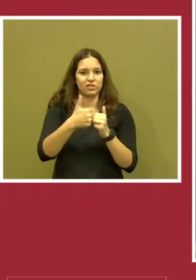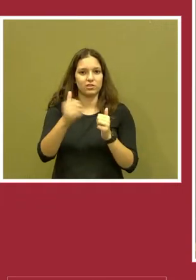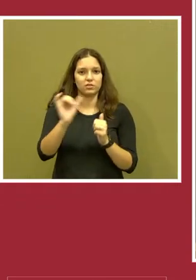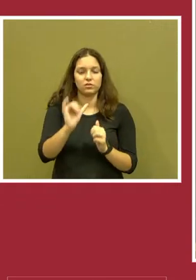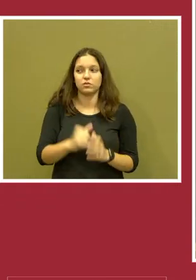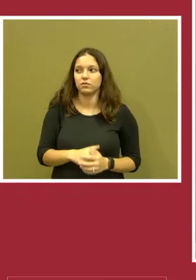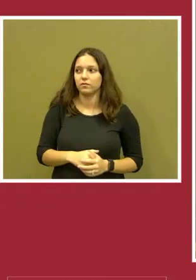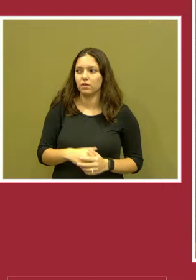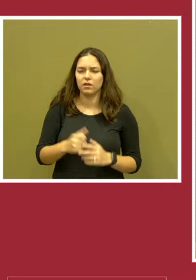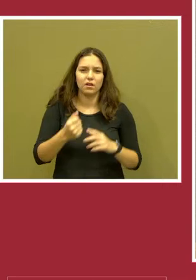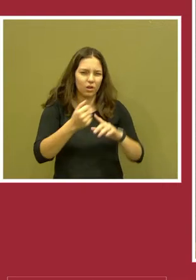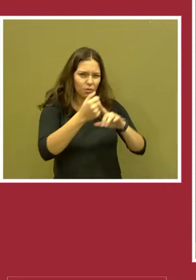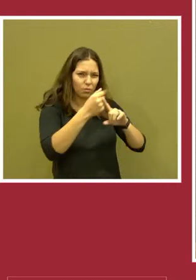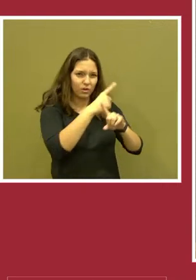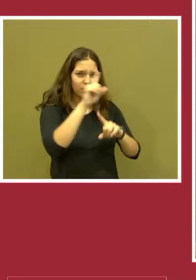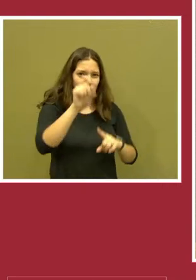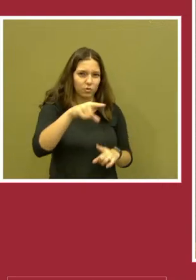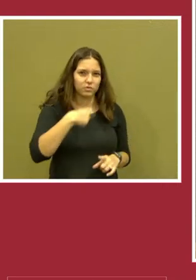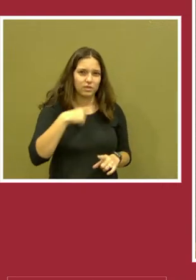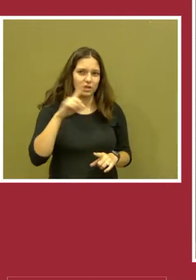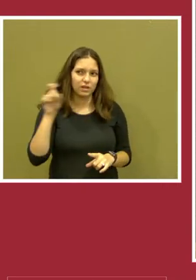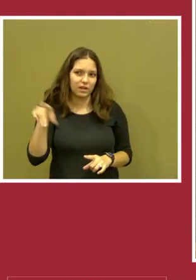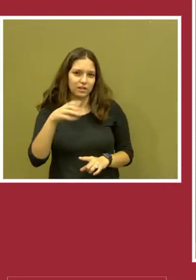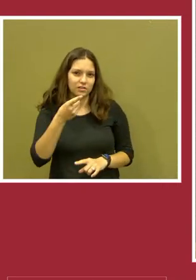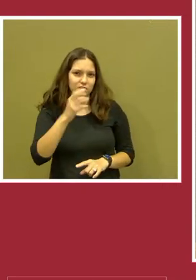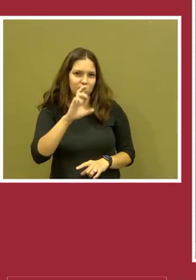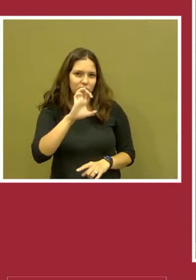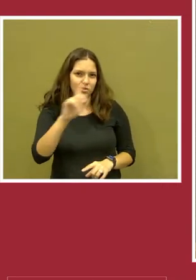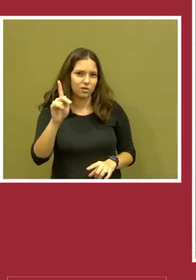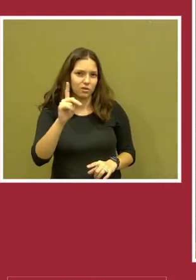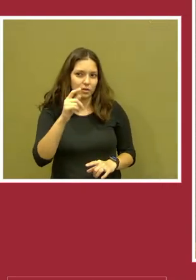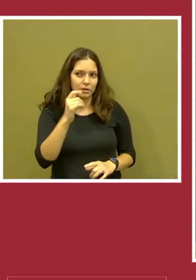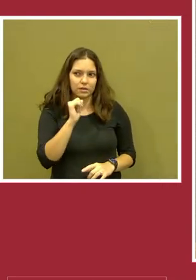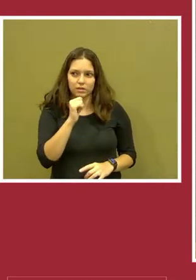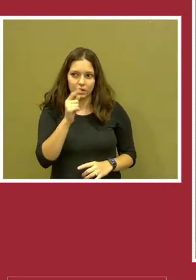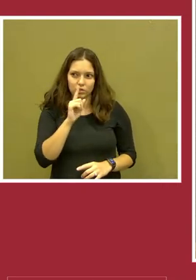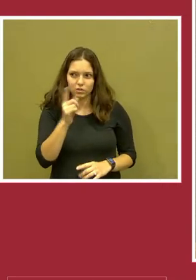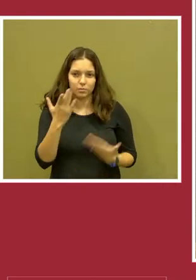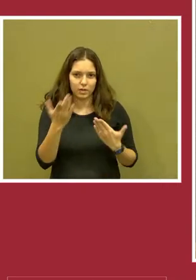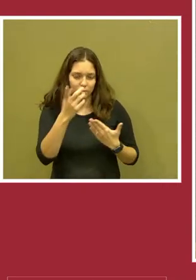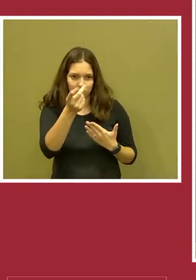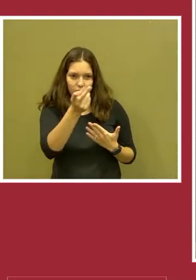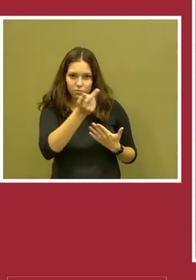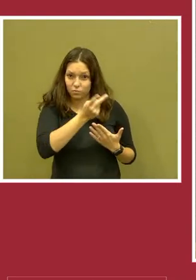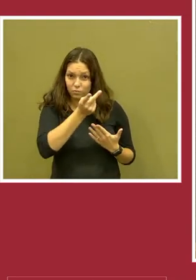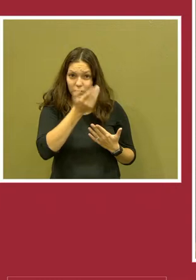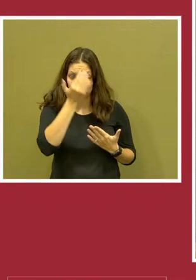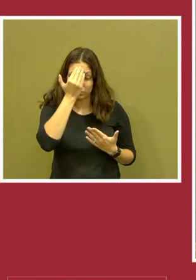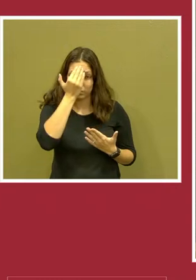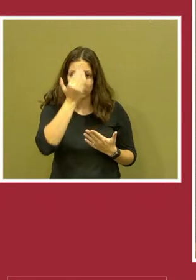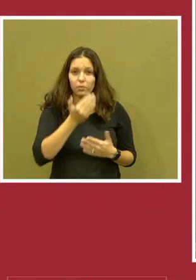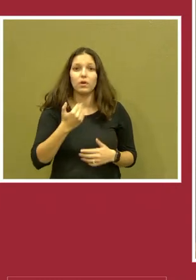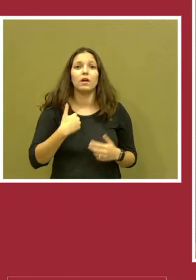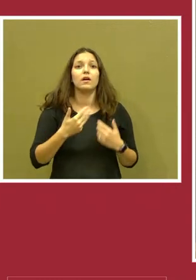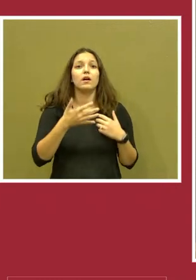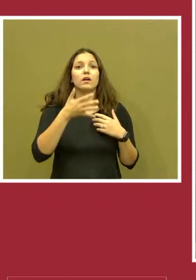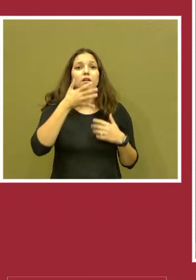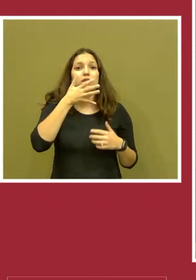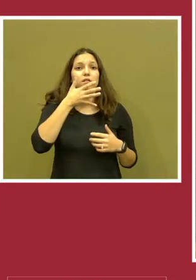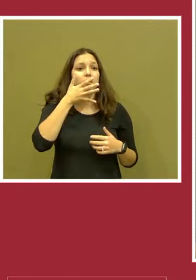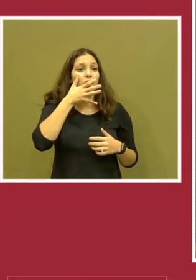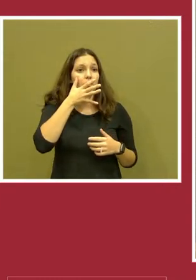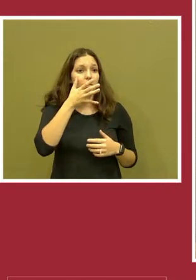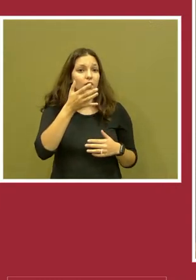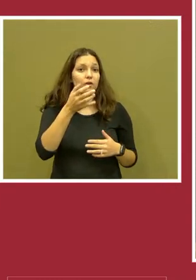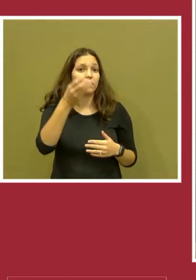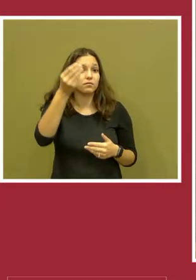Totally a random question that I know I asked of you, Dr. Cook, and you weren't sure, but maybe one of you knows. I had a parent bring up